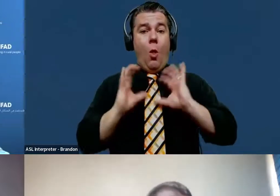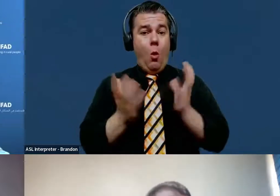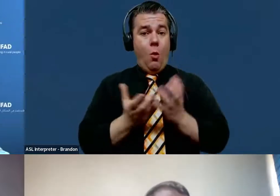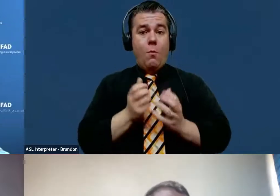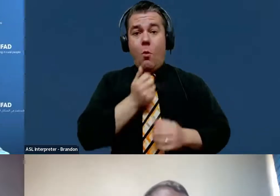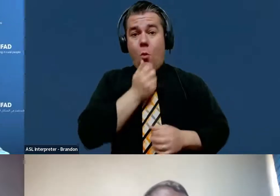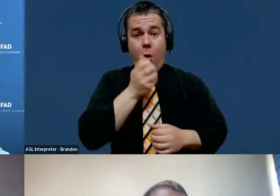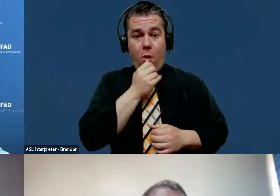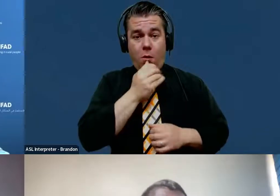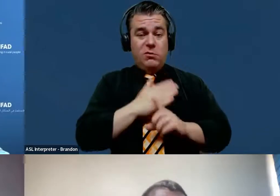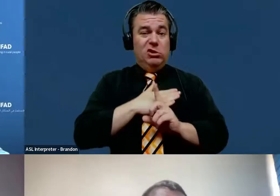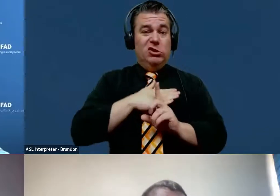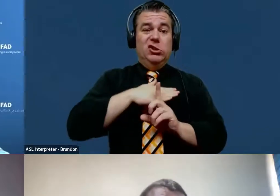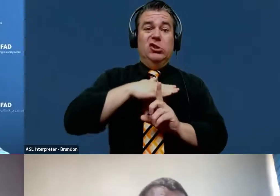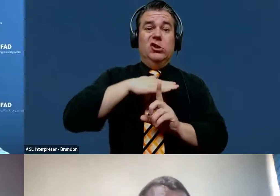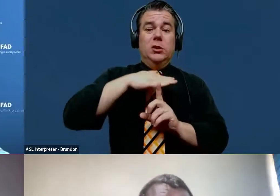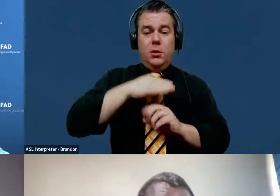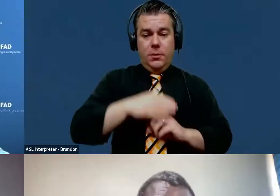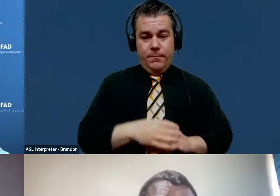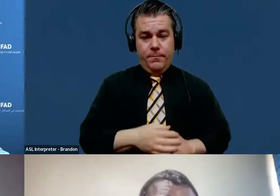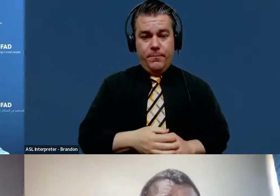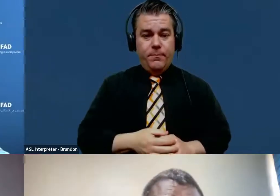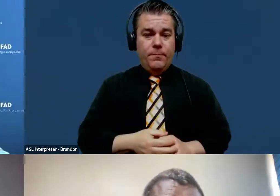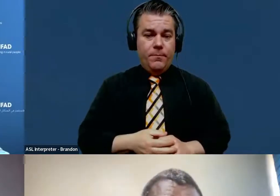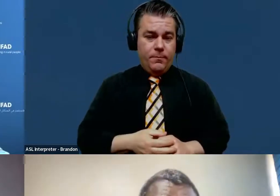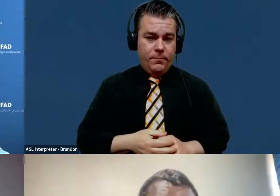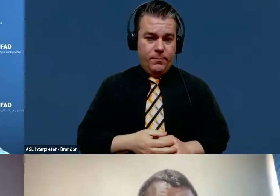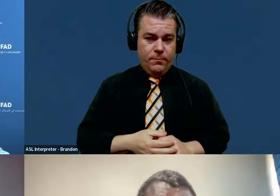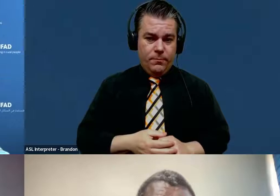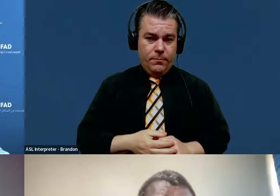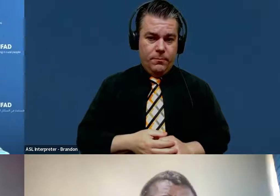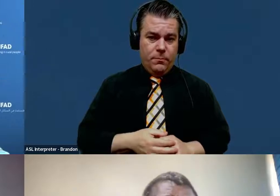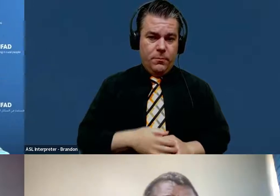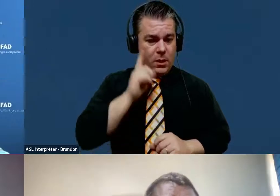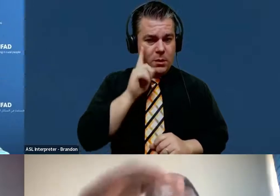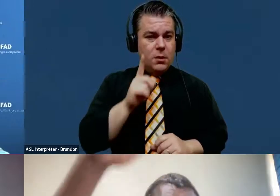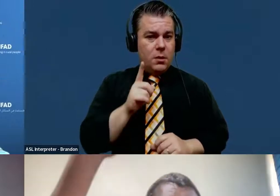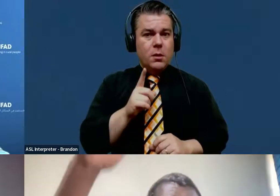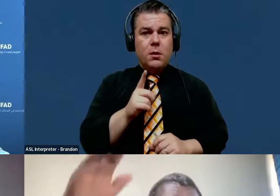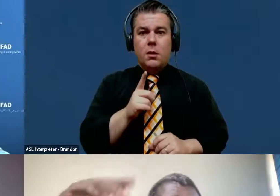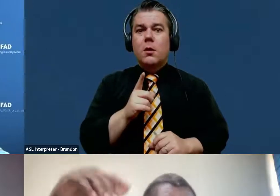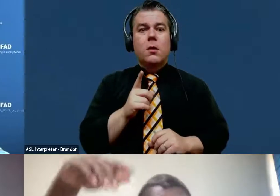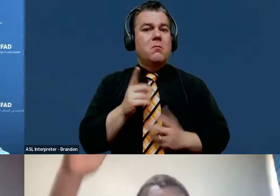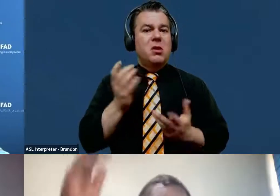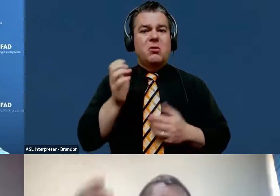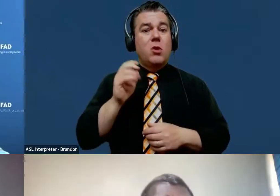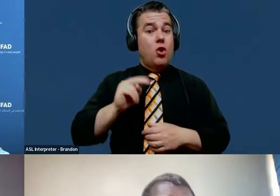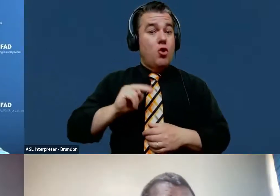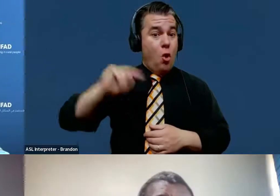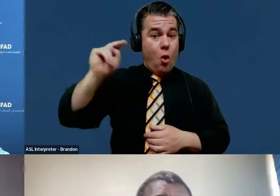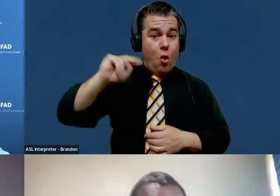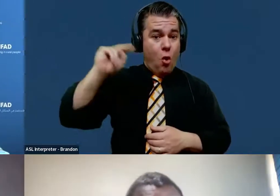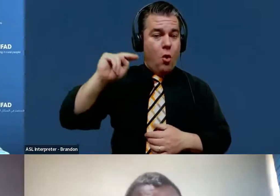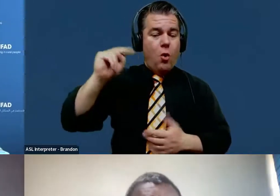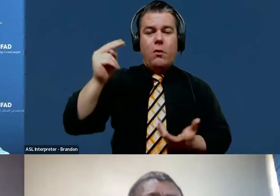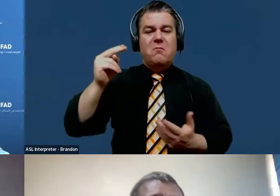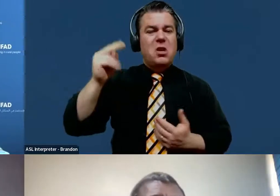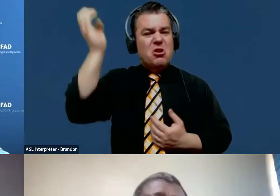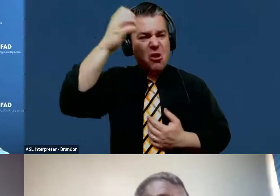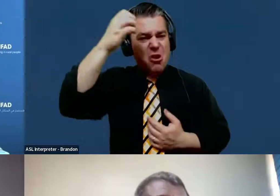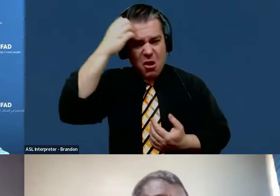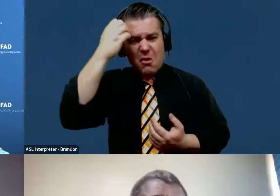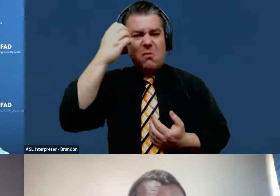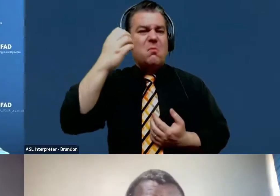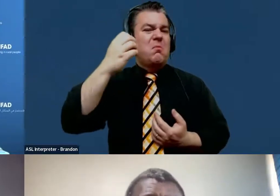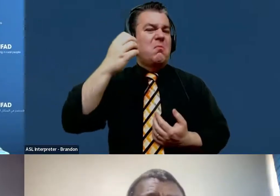for their development will increase in the northern part of the world, like Europe, North America also. And that